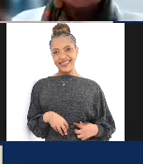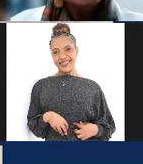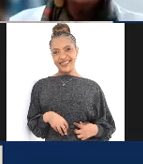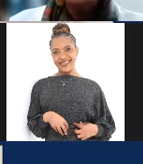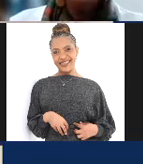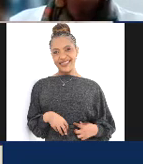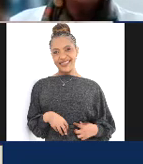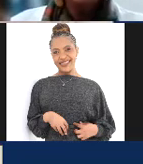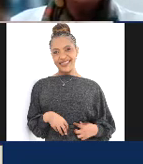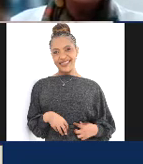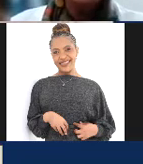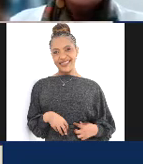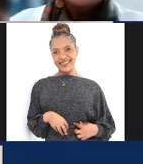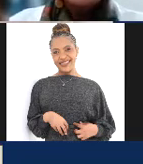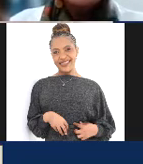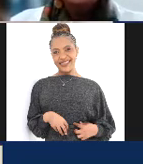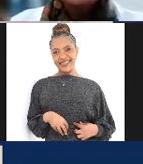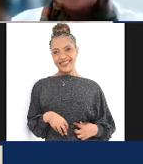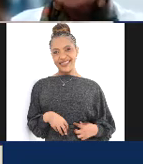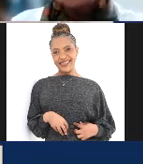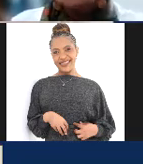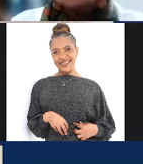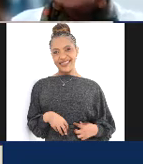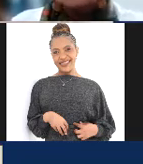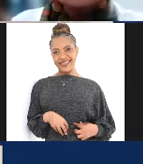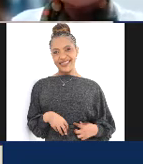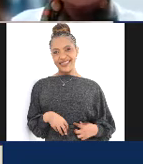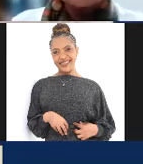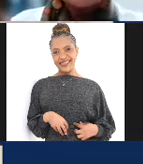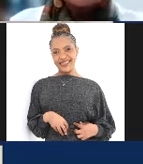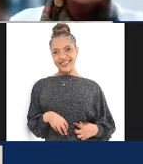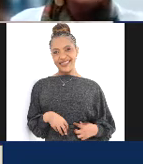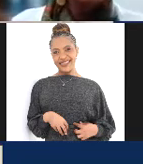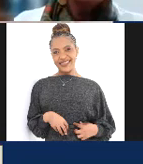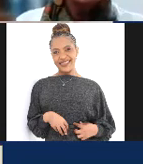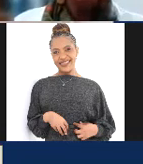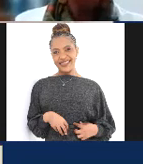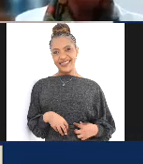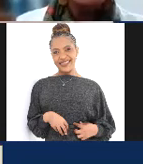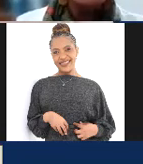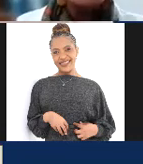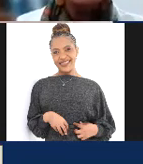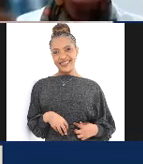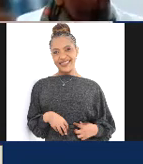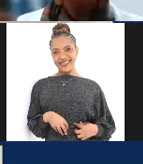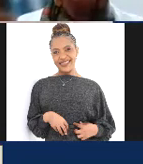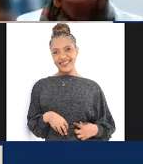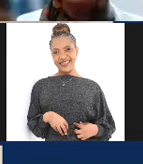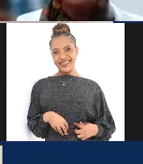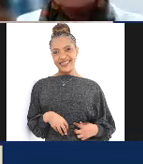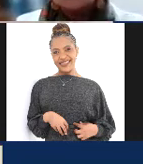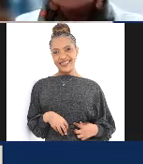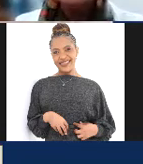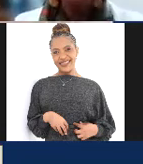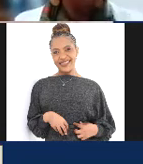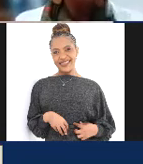website or to contact me directly to assist you. And then for all the independent STFs and